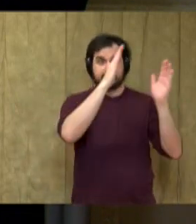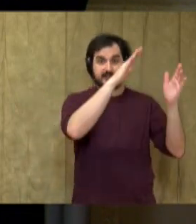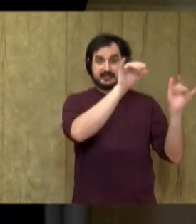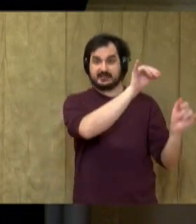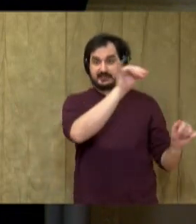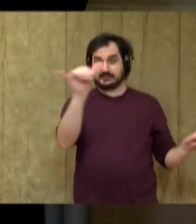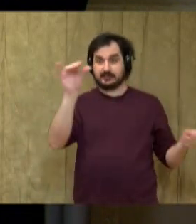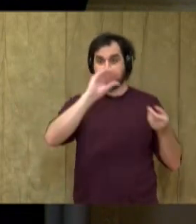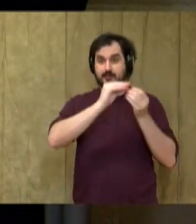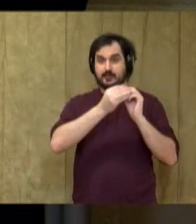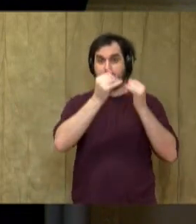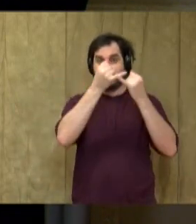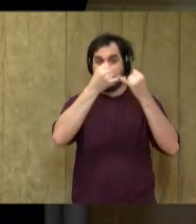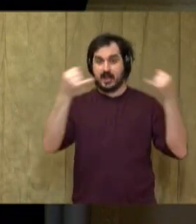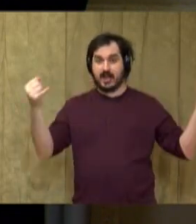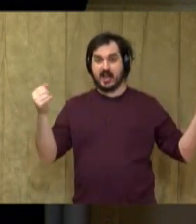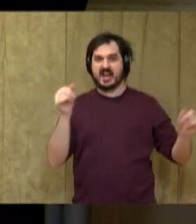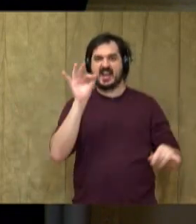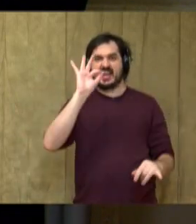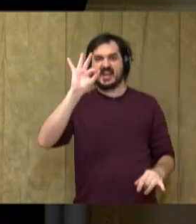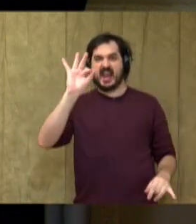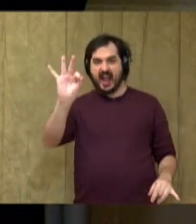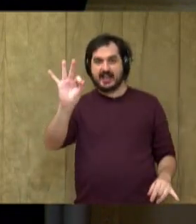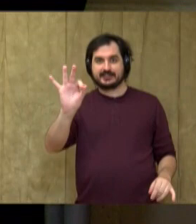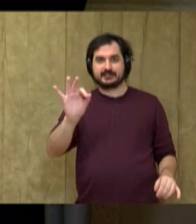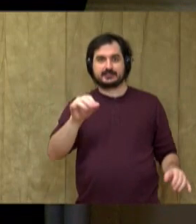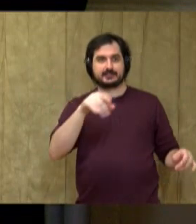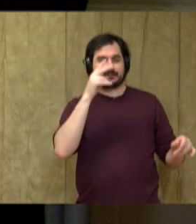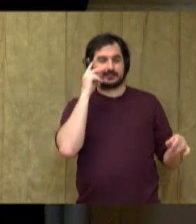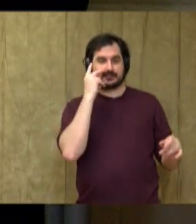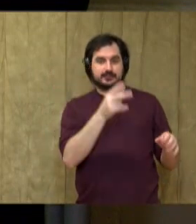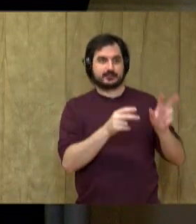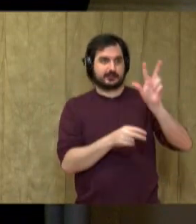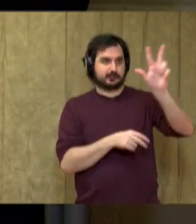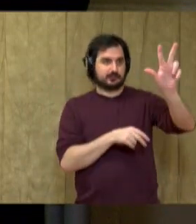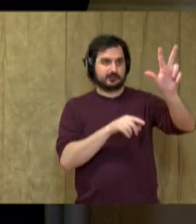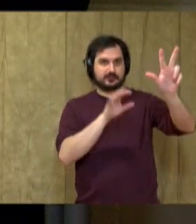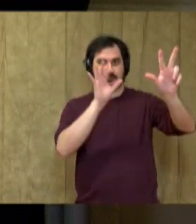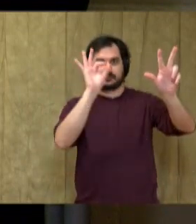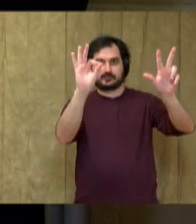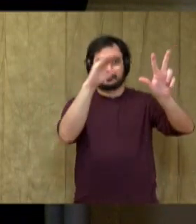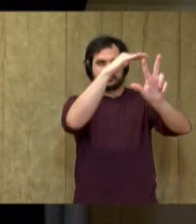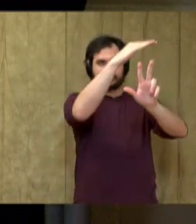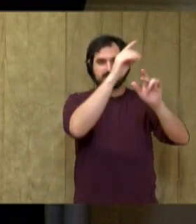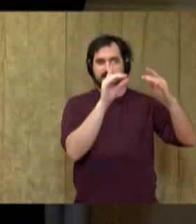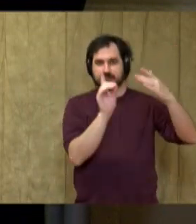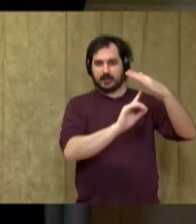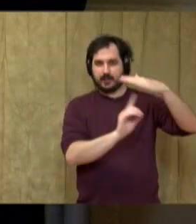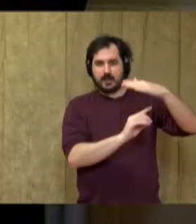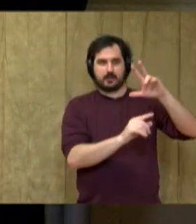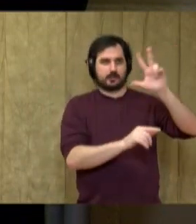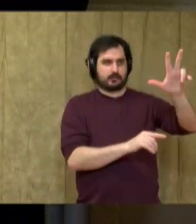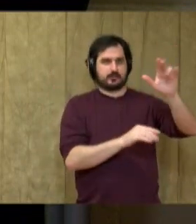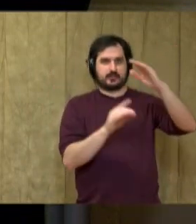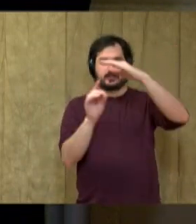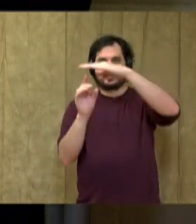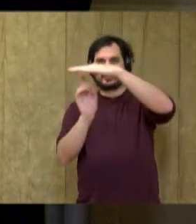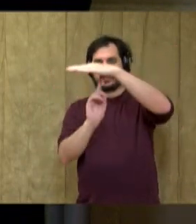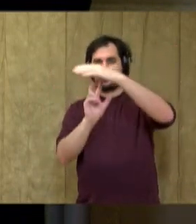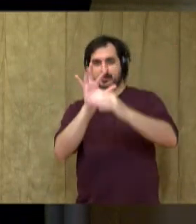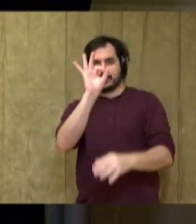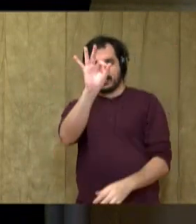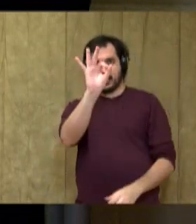And then she had 1/9, 2/9. Notice this 1/3, if you think about it, is 1/3 equivalent to